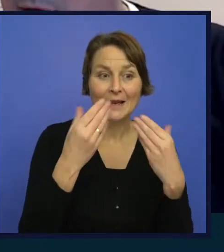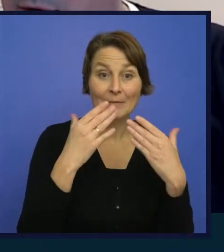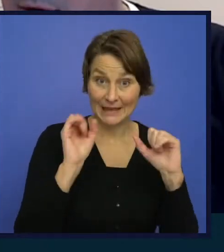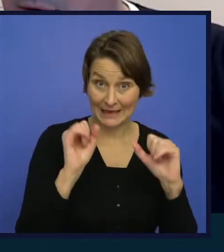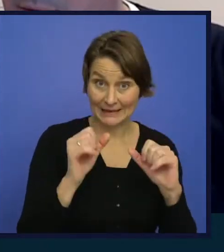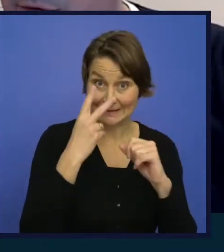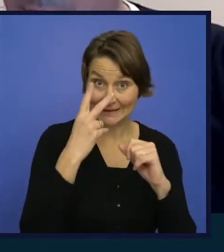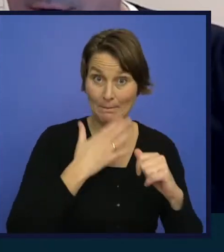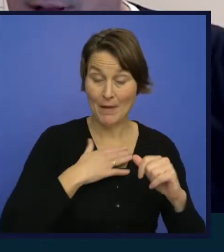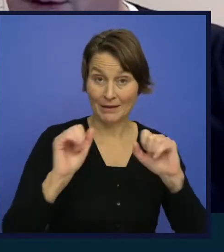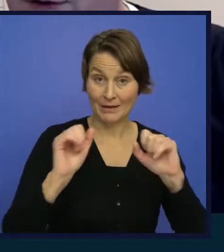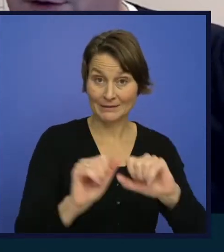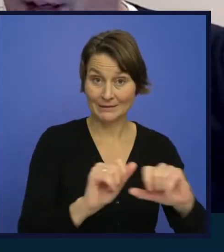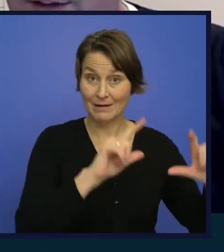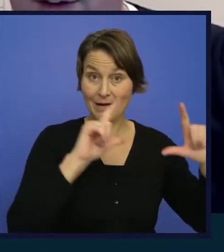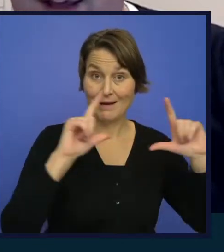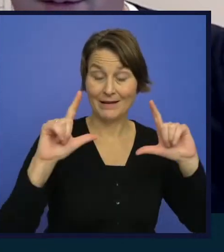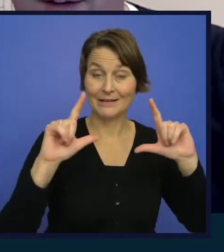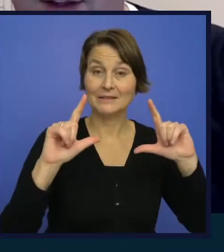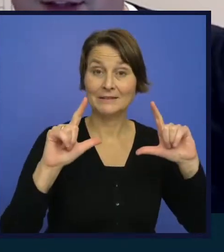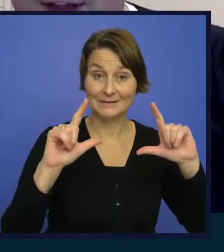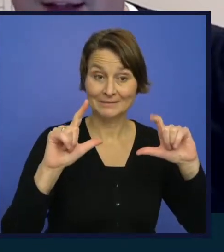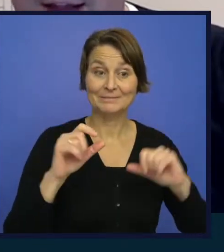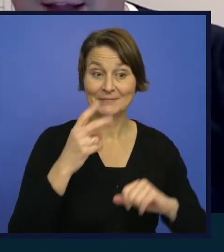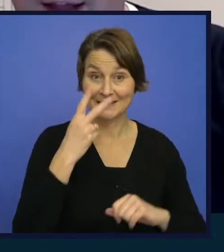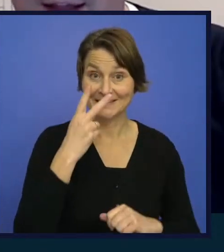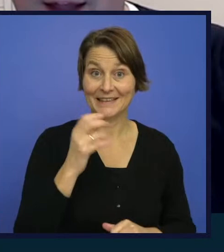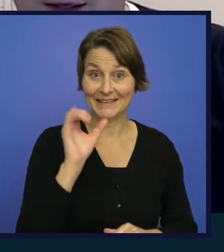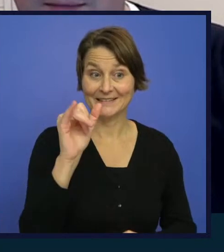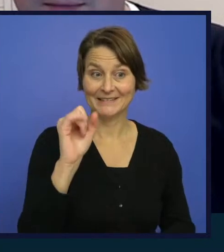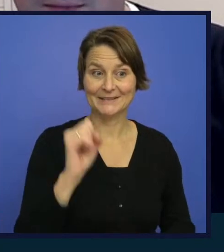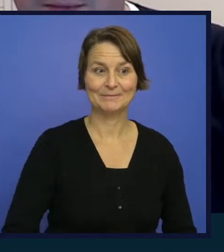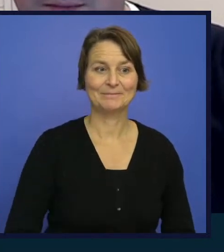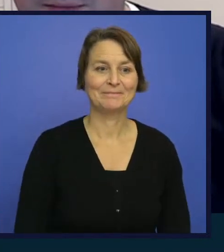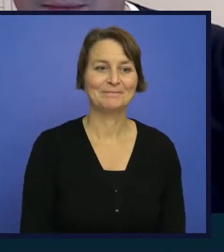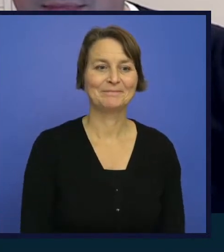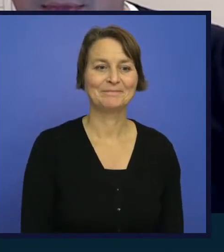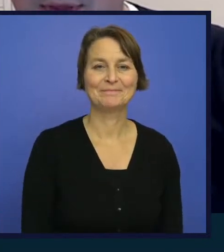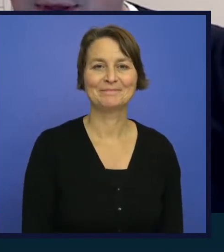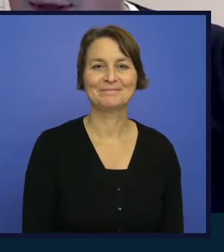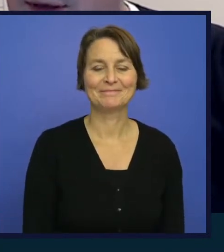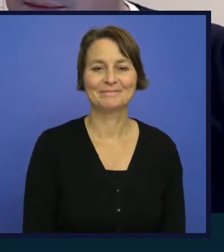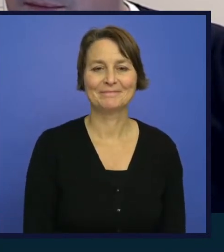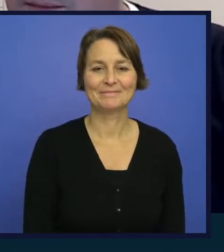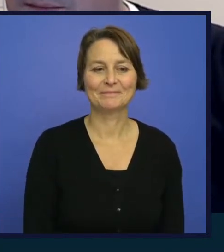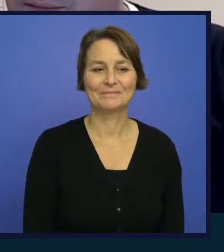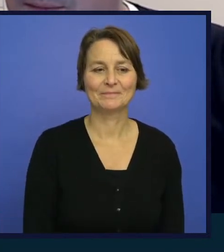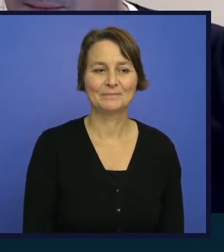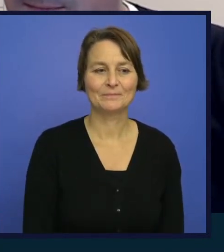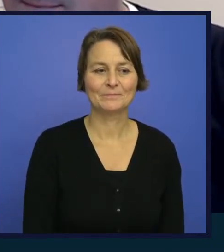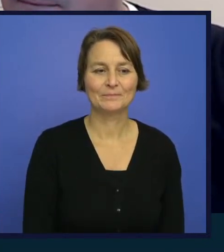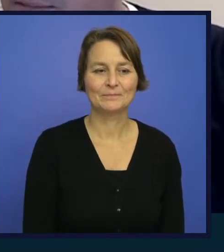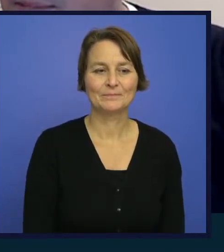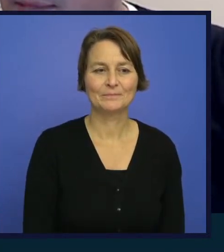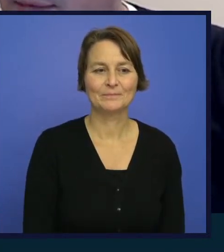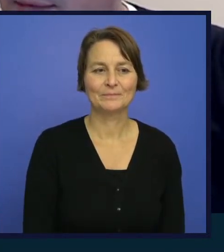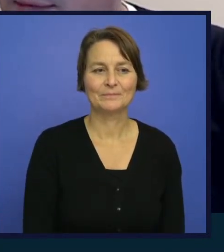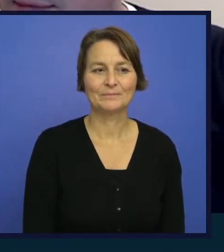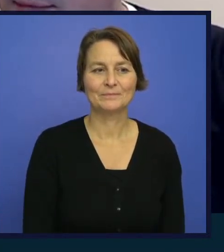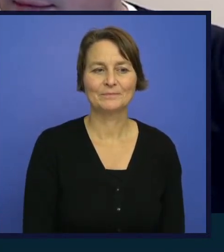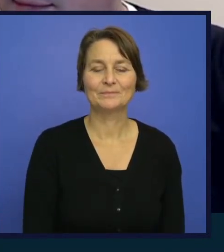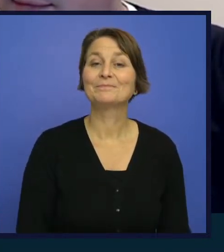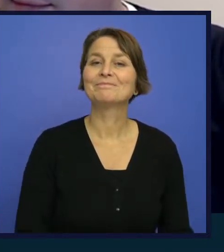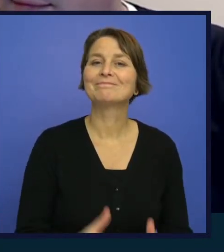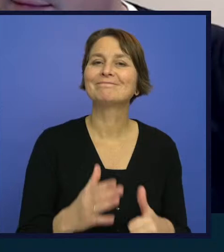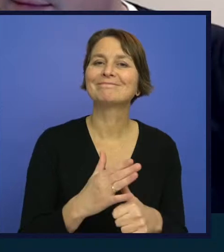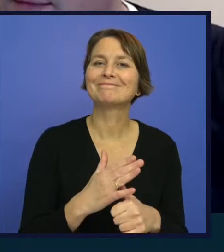slides? We certainly can see your slides, yes. Yeah. Perfect. So, first of all, again, thank you,